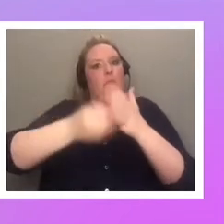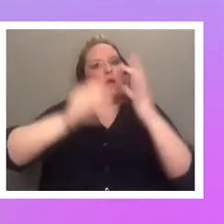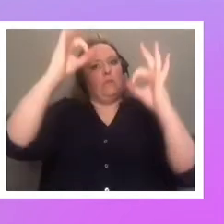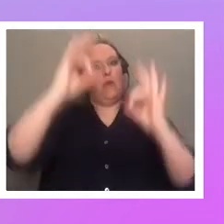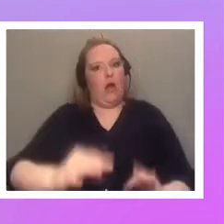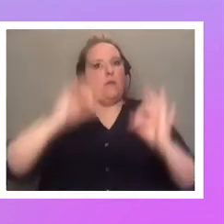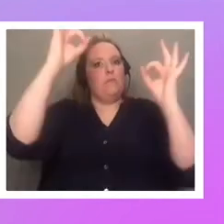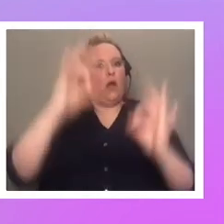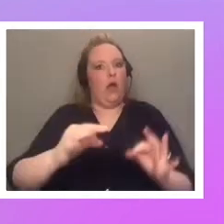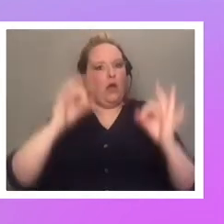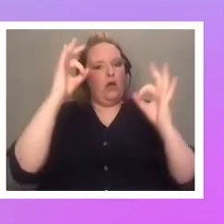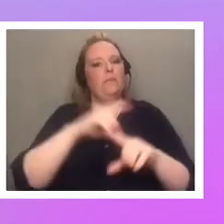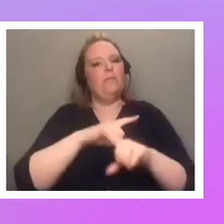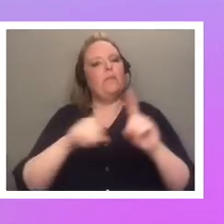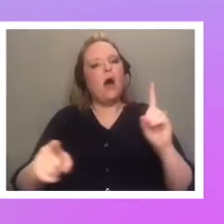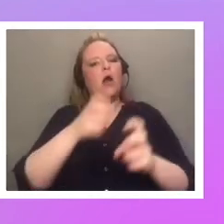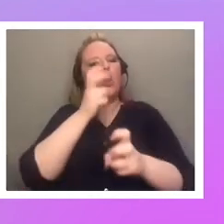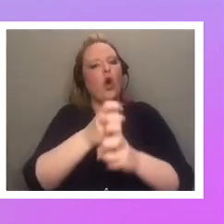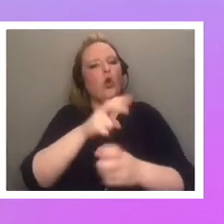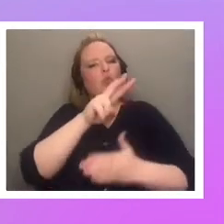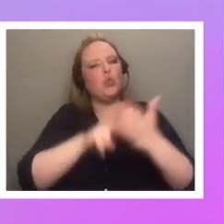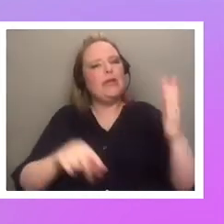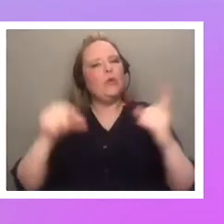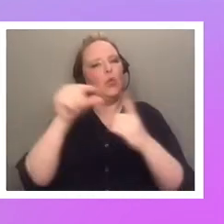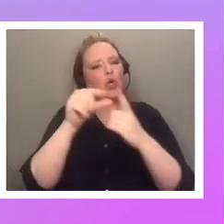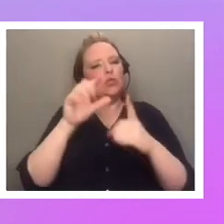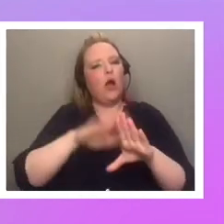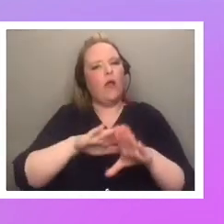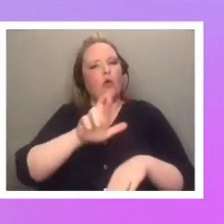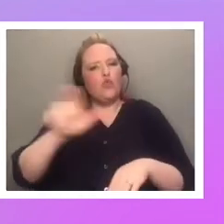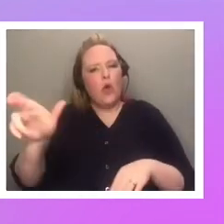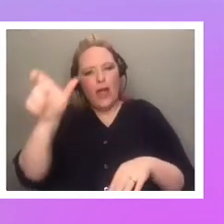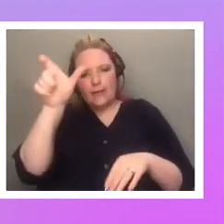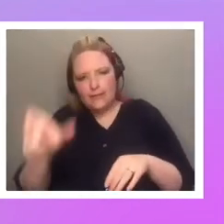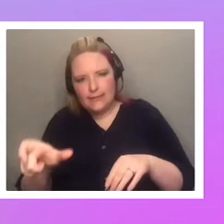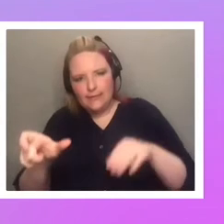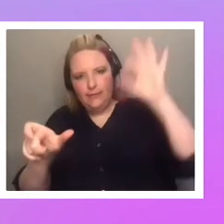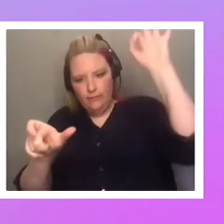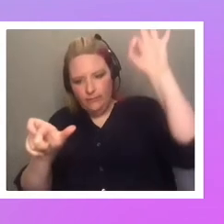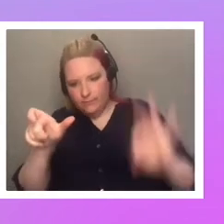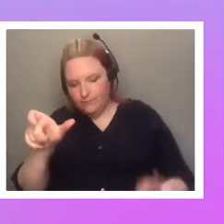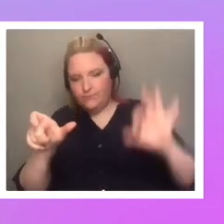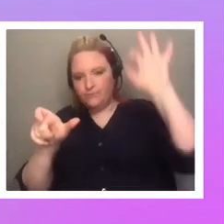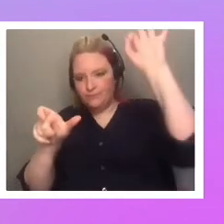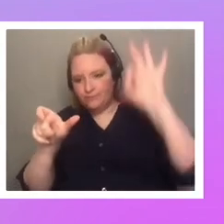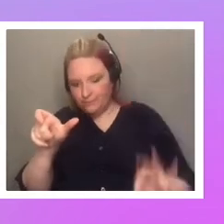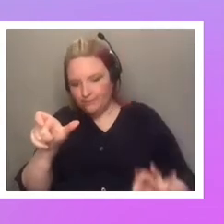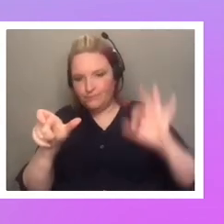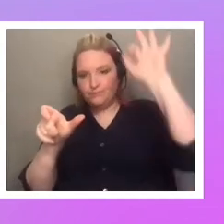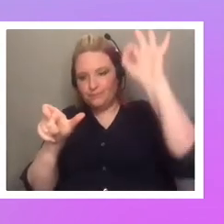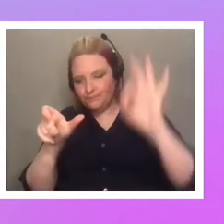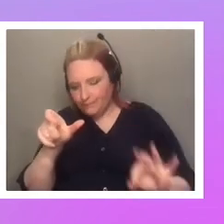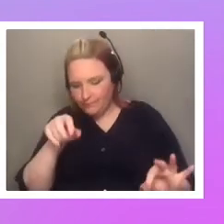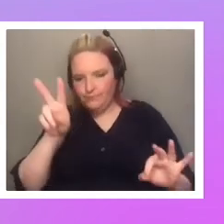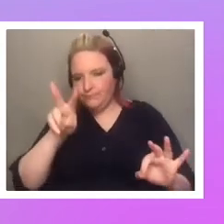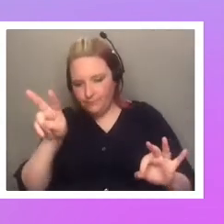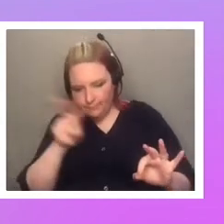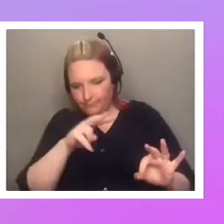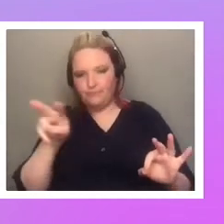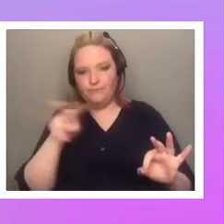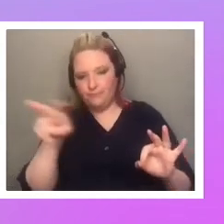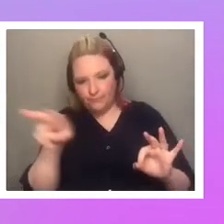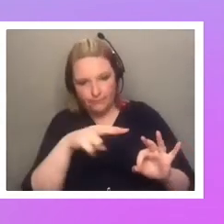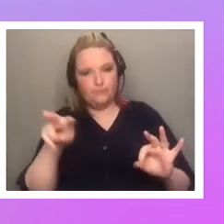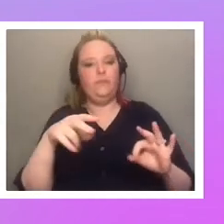it's pretty tough to read that text on the right side of the screen while that pull quote is constantly animating on the left side. And it's to the